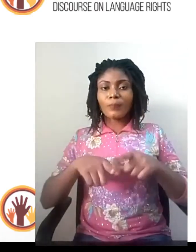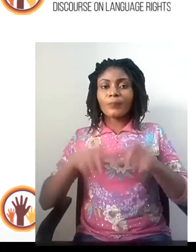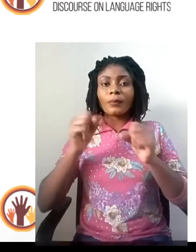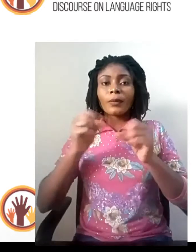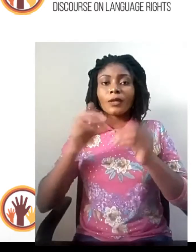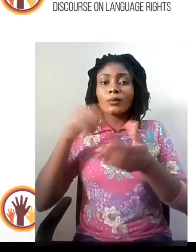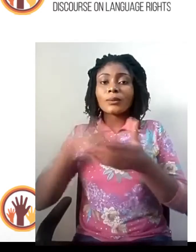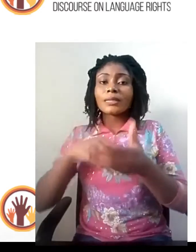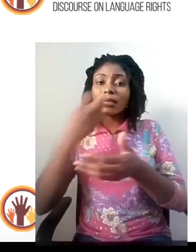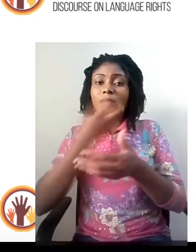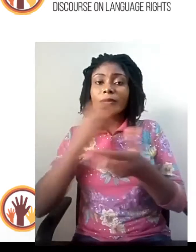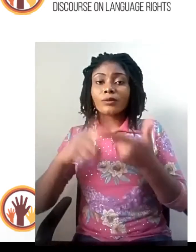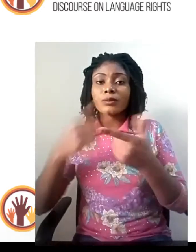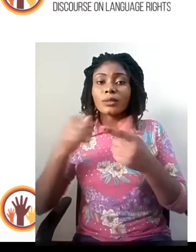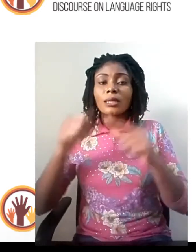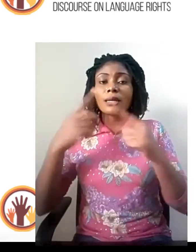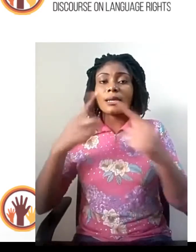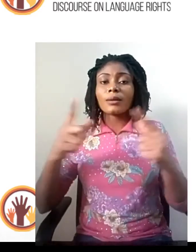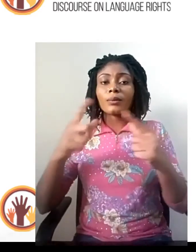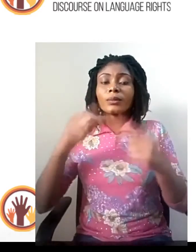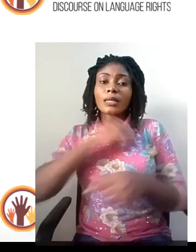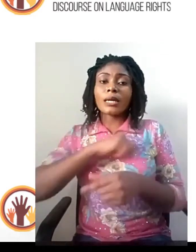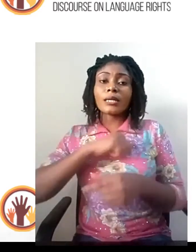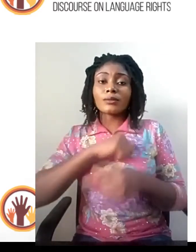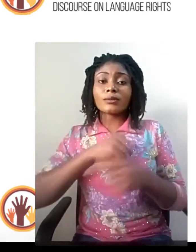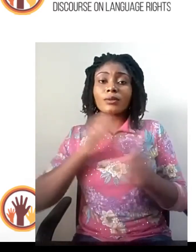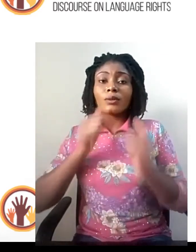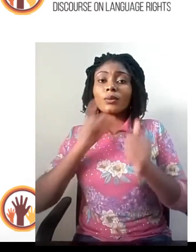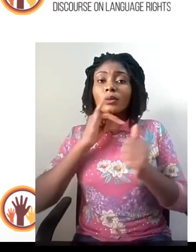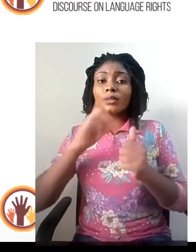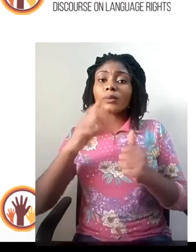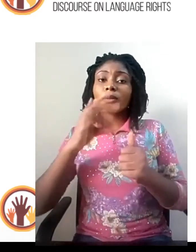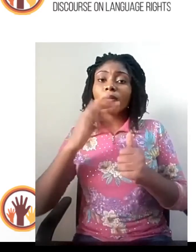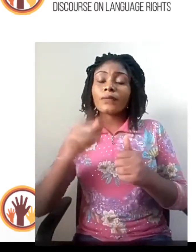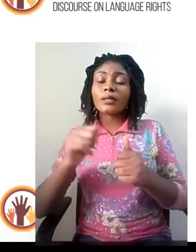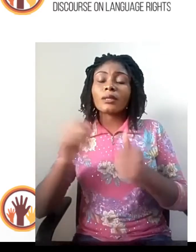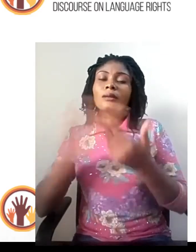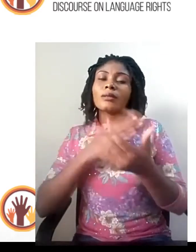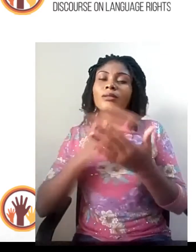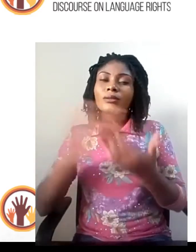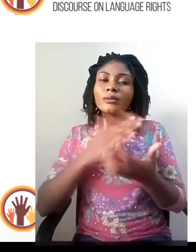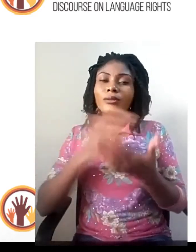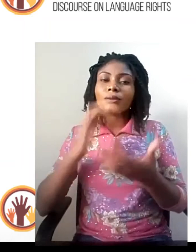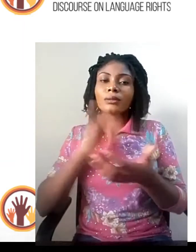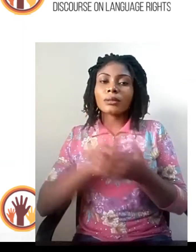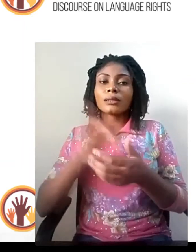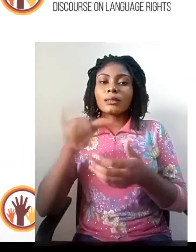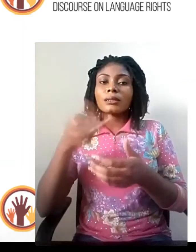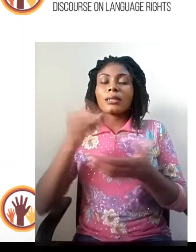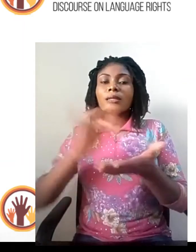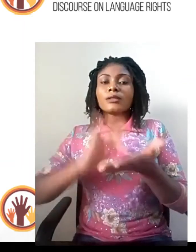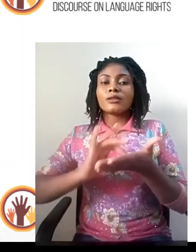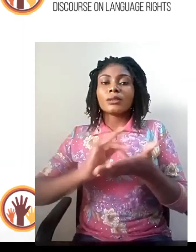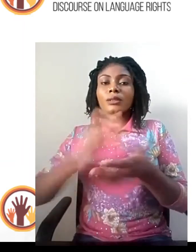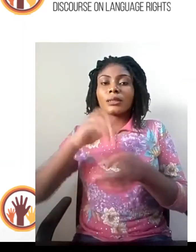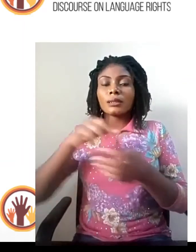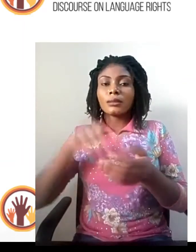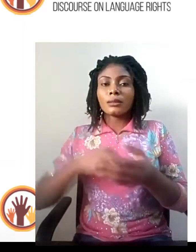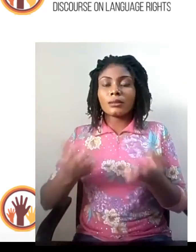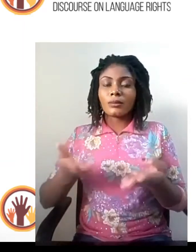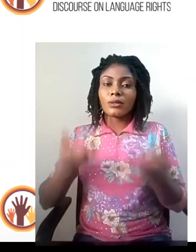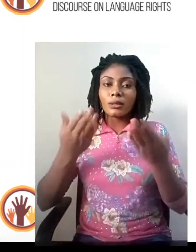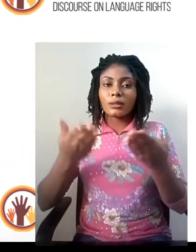language attitude, which is one of the core issues that they treated in this presentation, the language